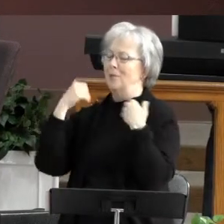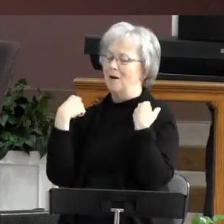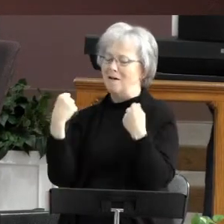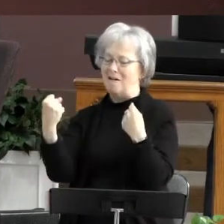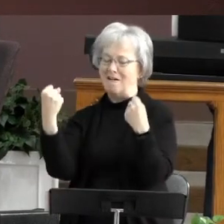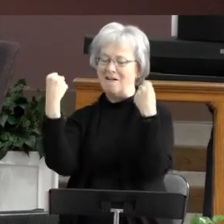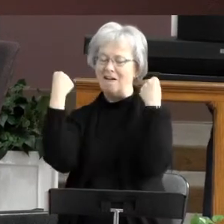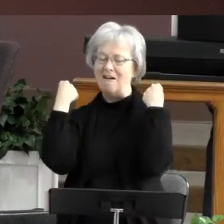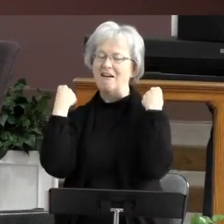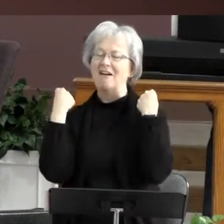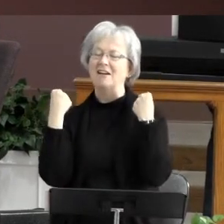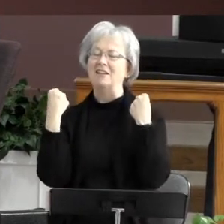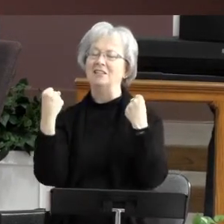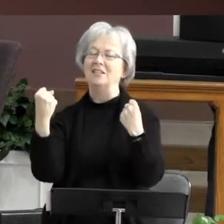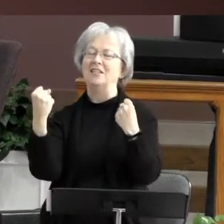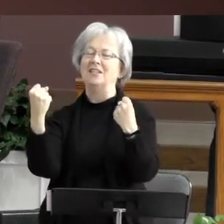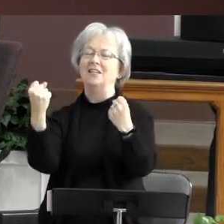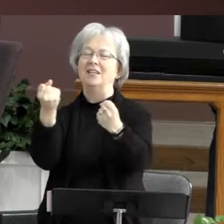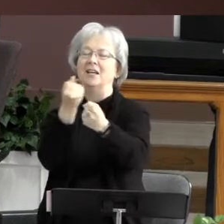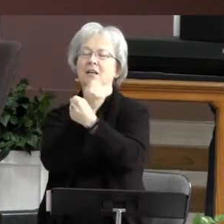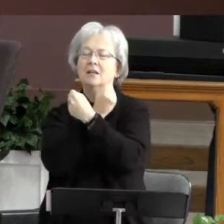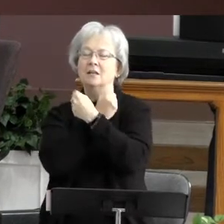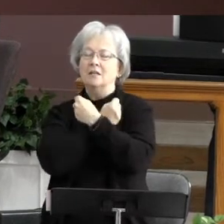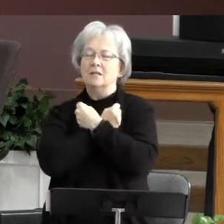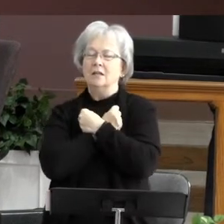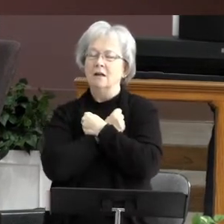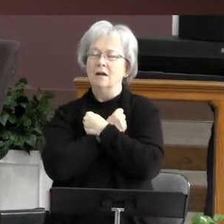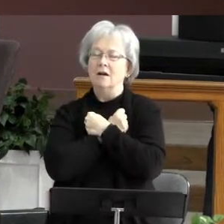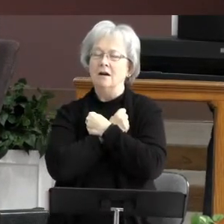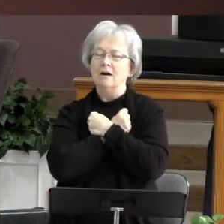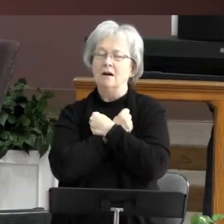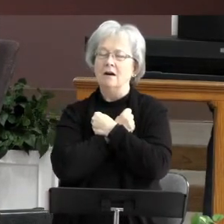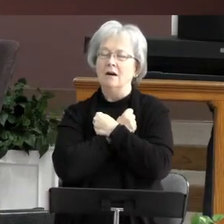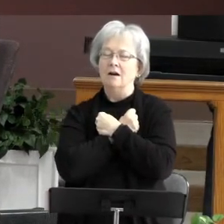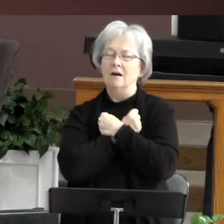your mighty